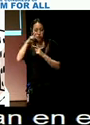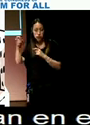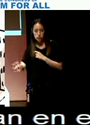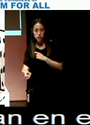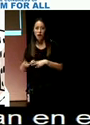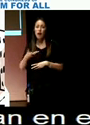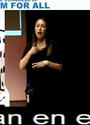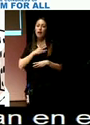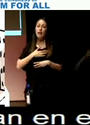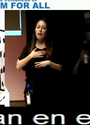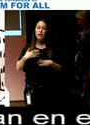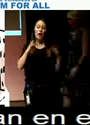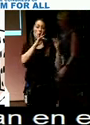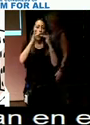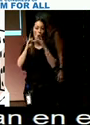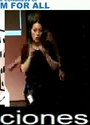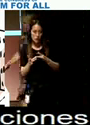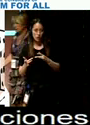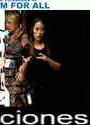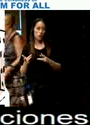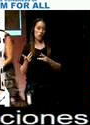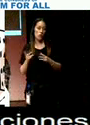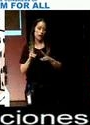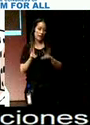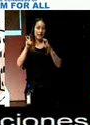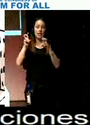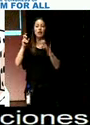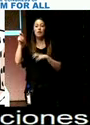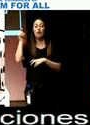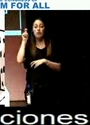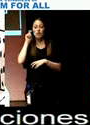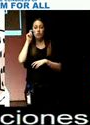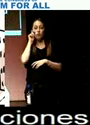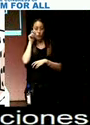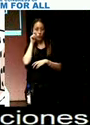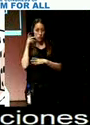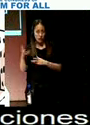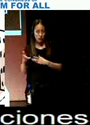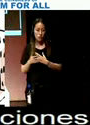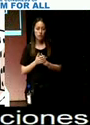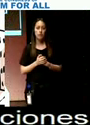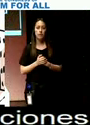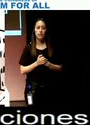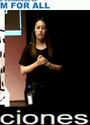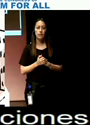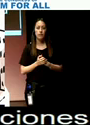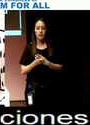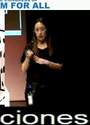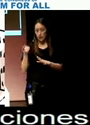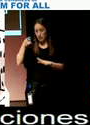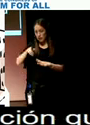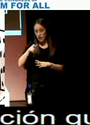that has worked in the field of supporting some sort of groups such as those in the 4 target